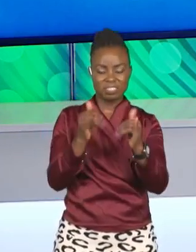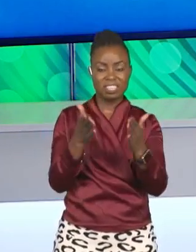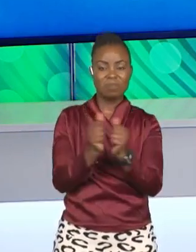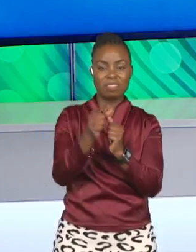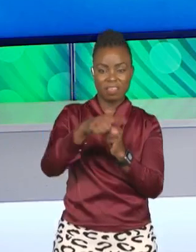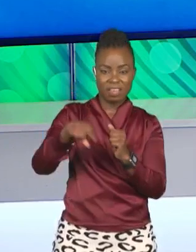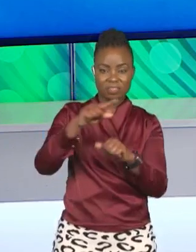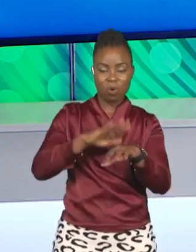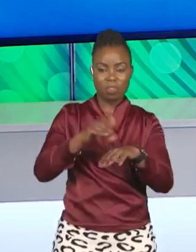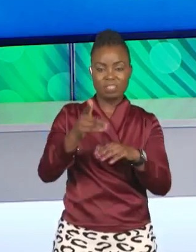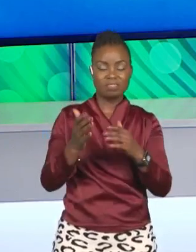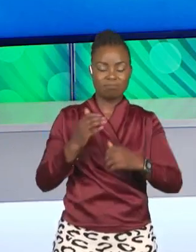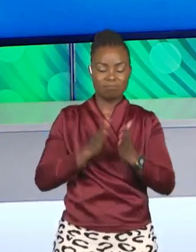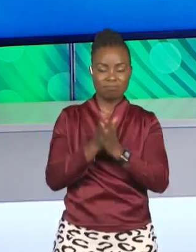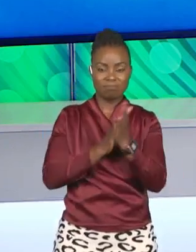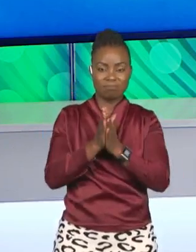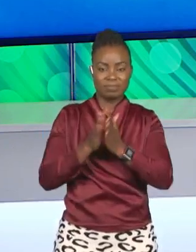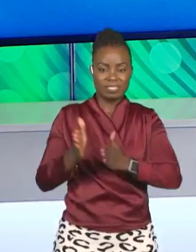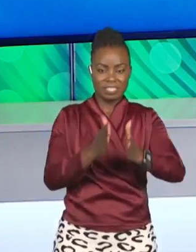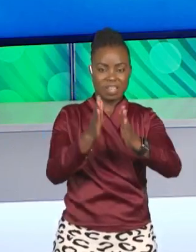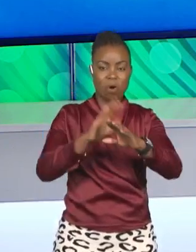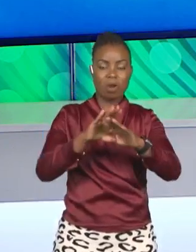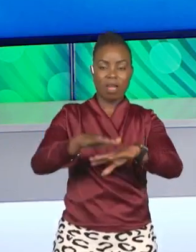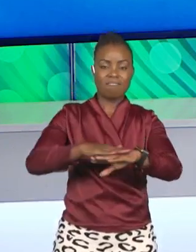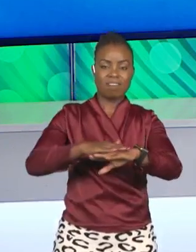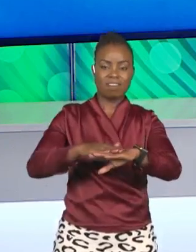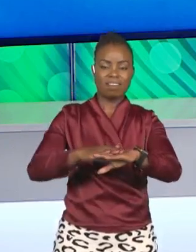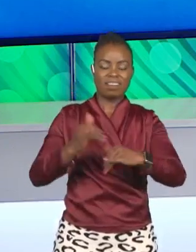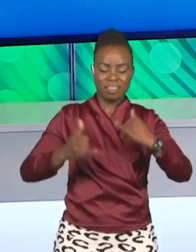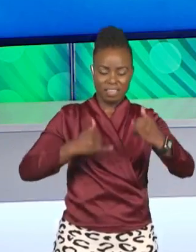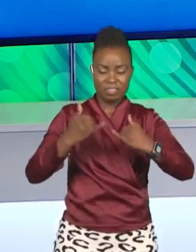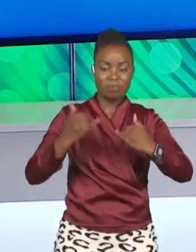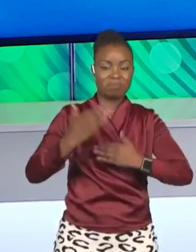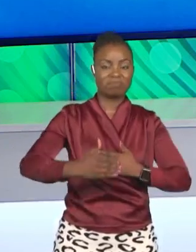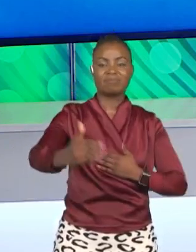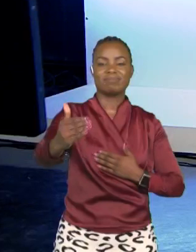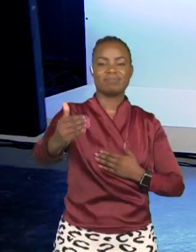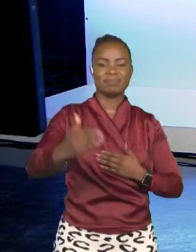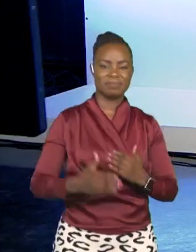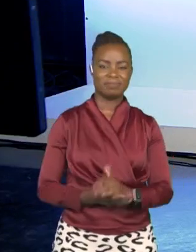this exciting journey around the African continent. Enjoy the rest of your viewing.